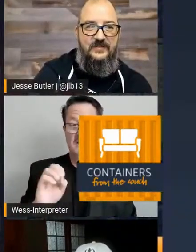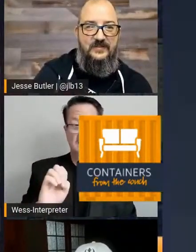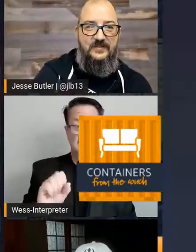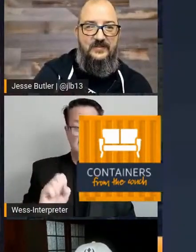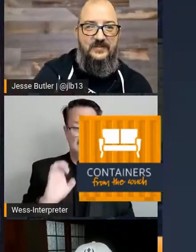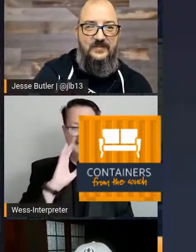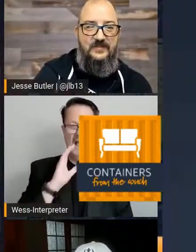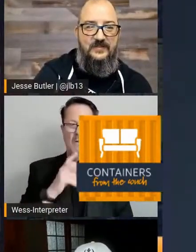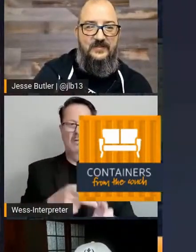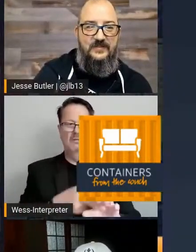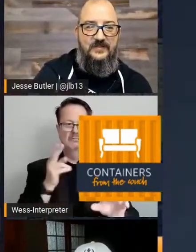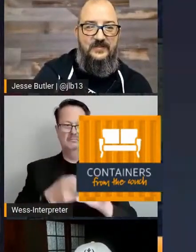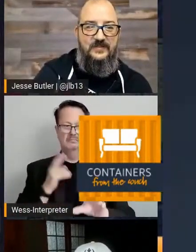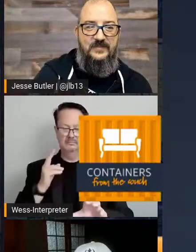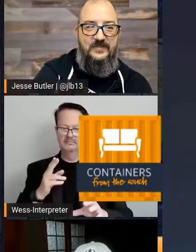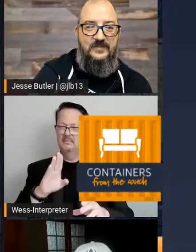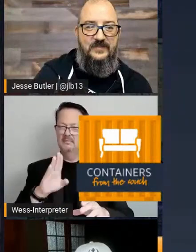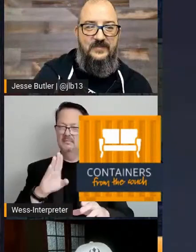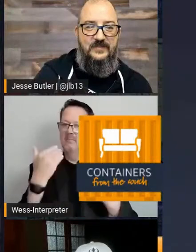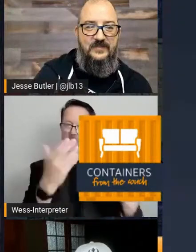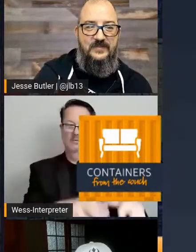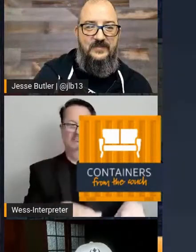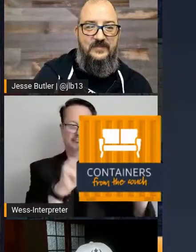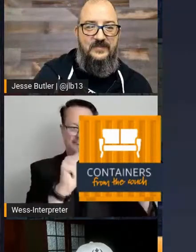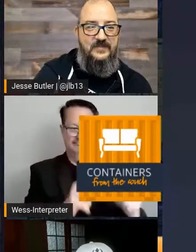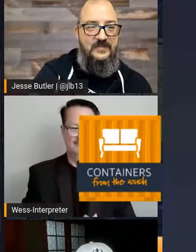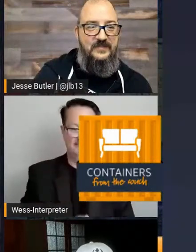for a second. And Bob, you can take it away. Great.